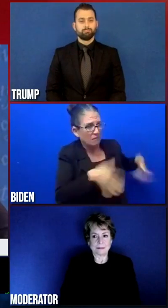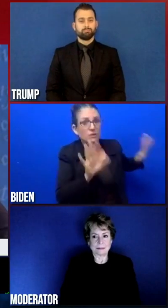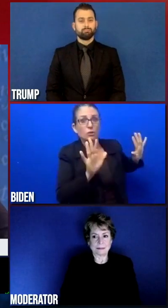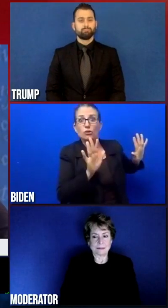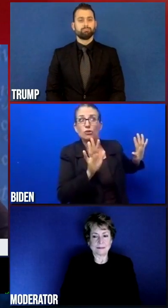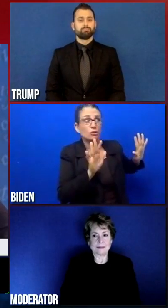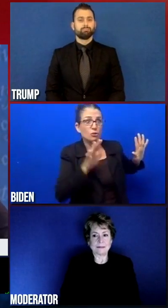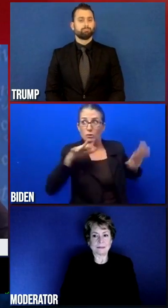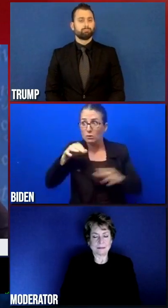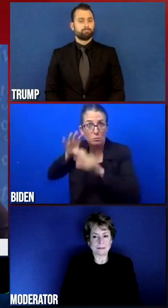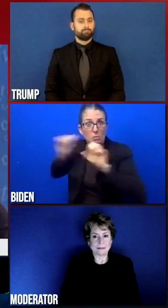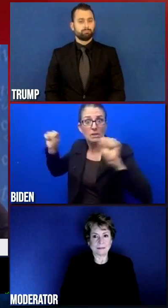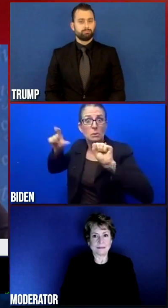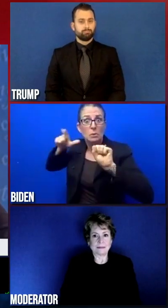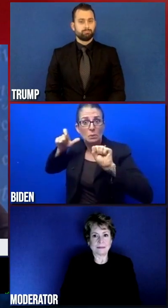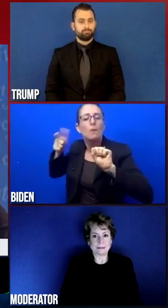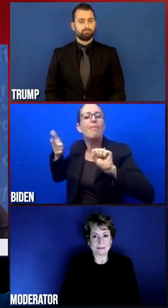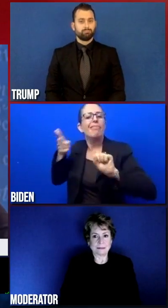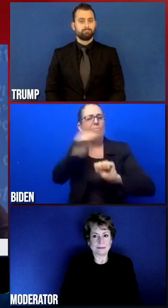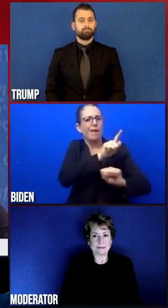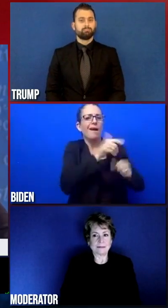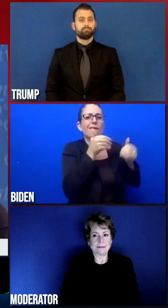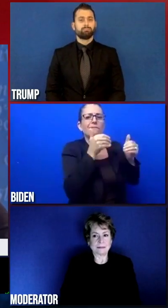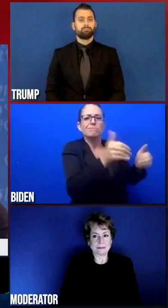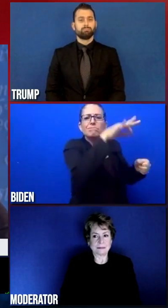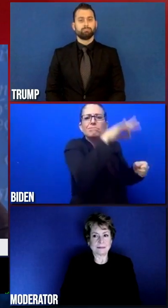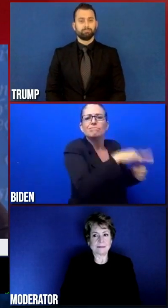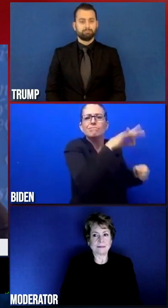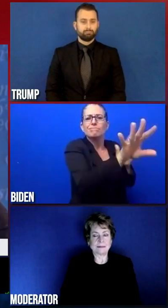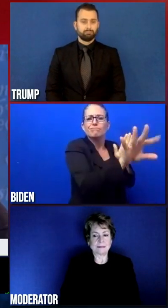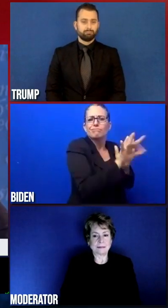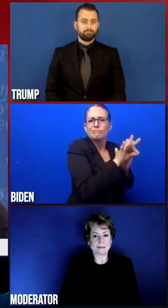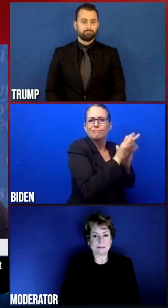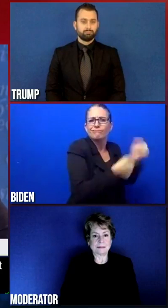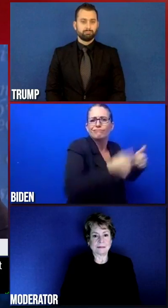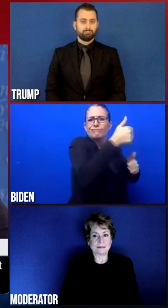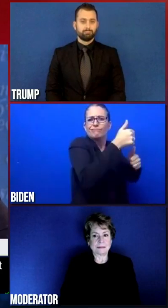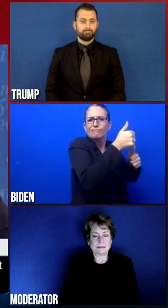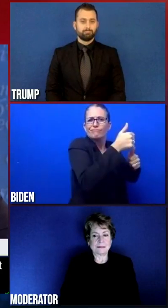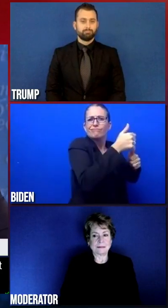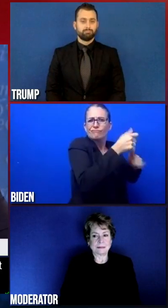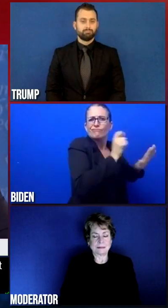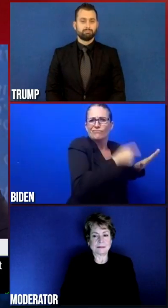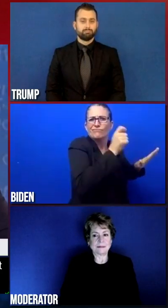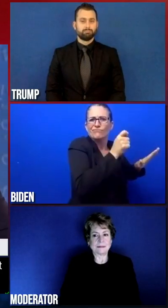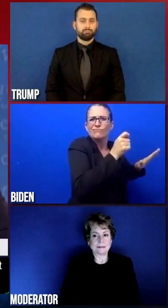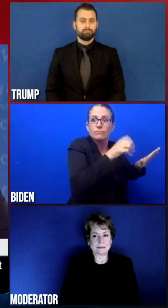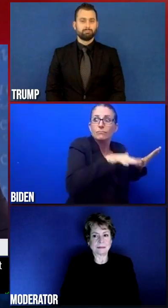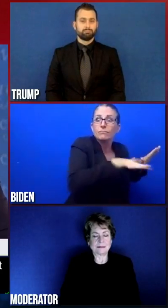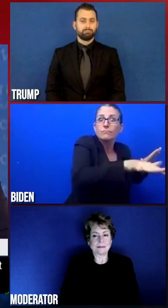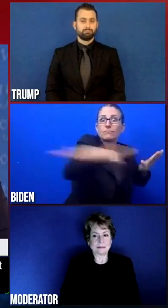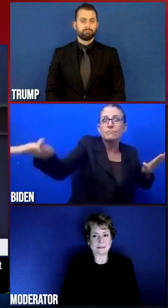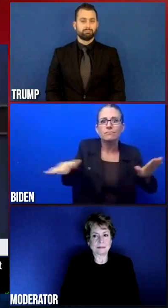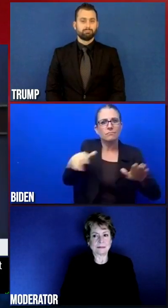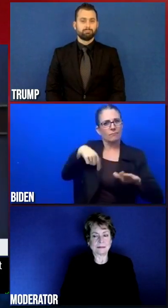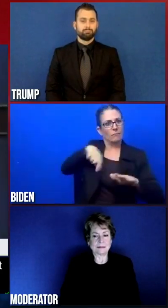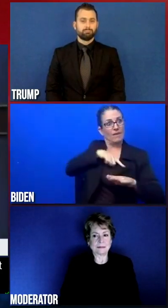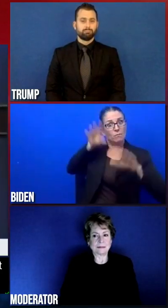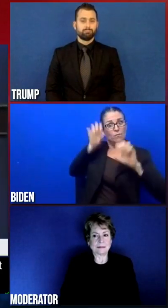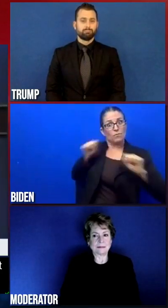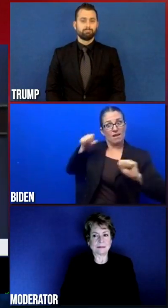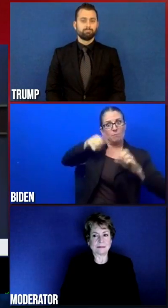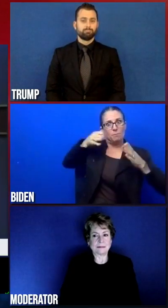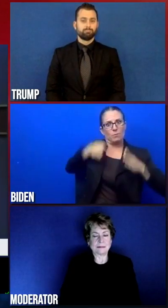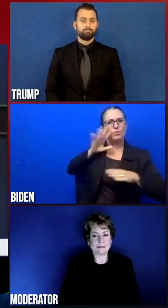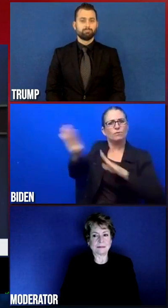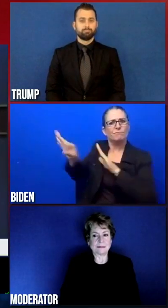their view is by who they elect as president and who they elect as vice president. Now, what's at stake here is the president's made it